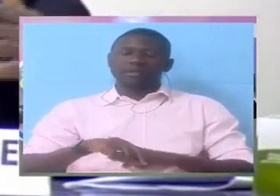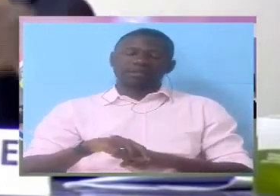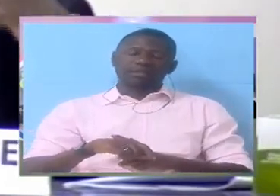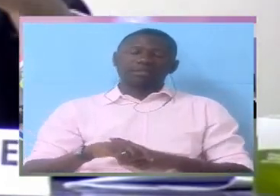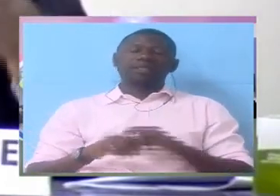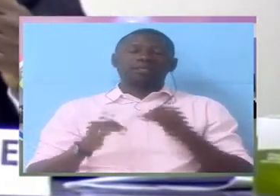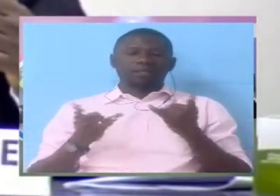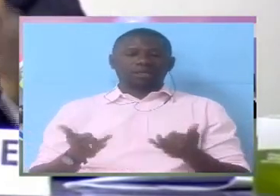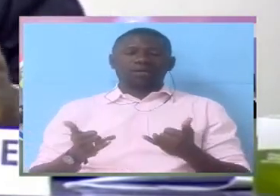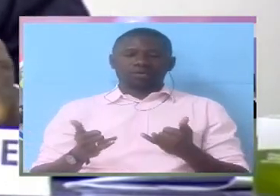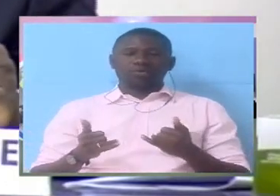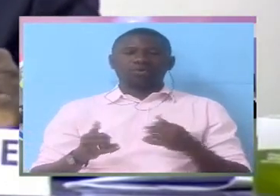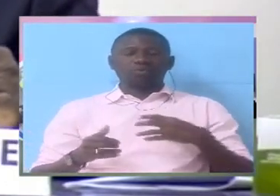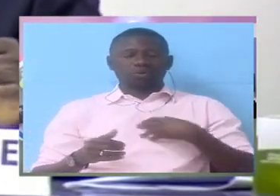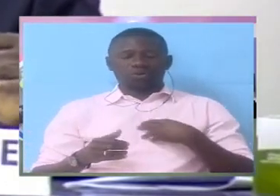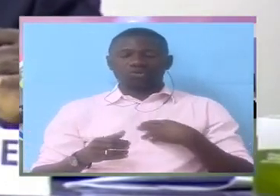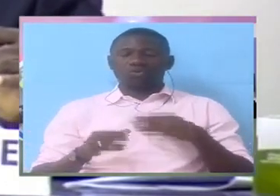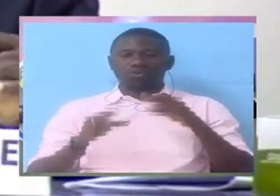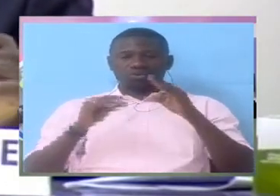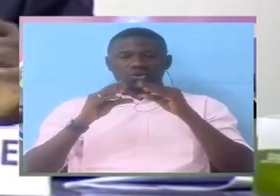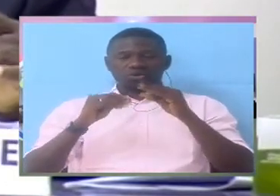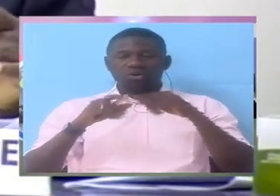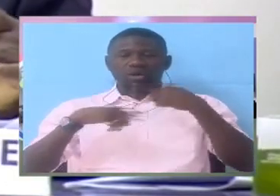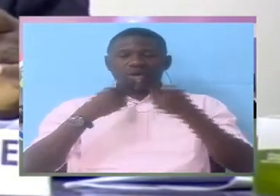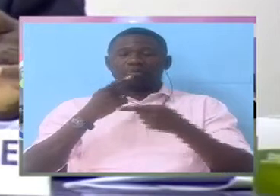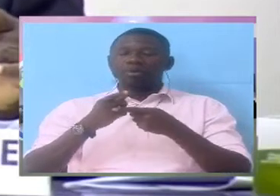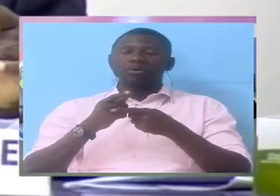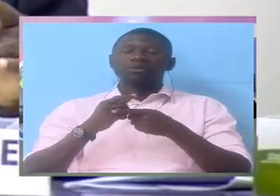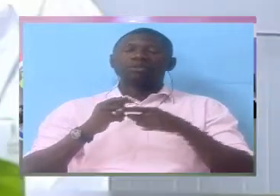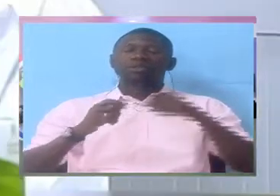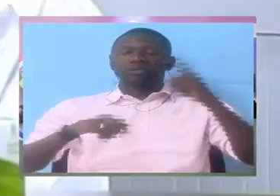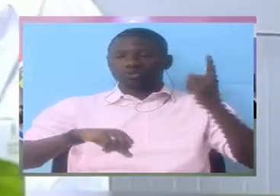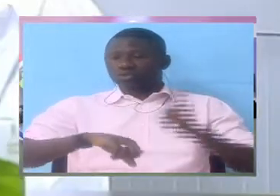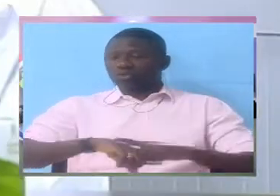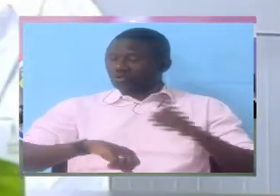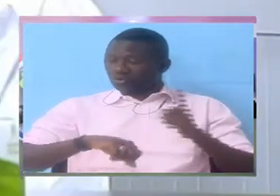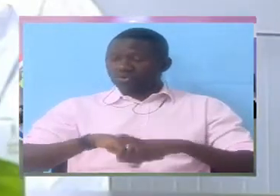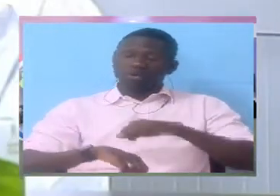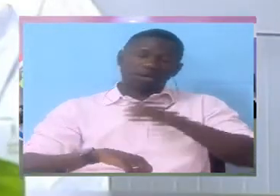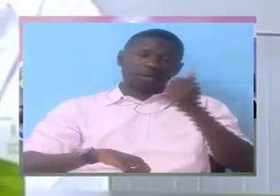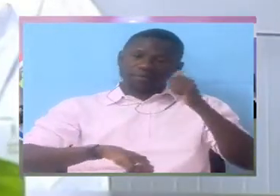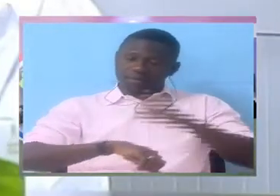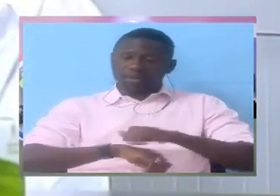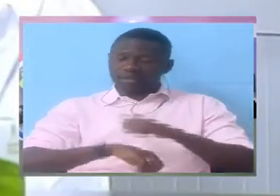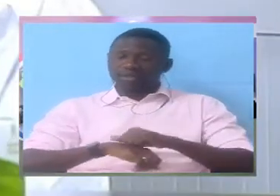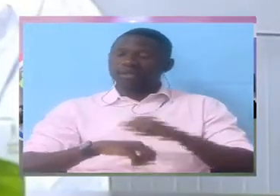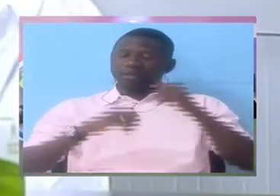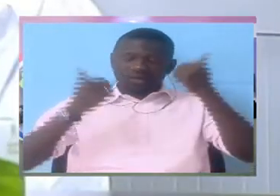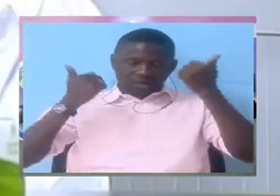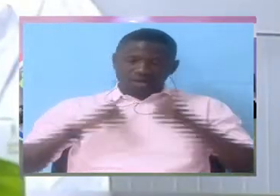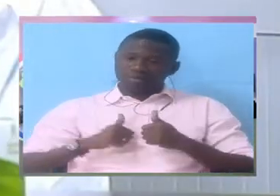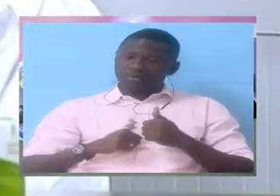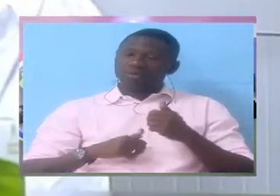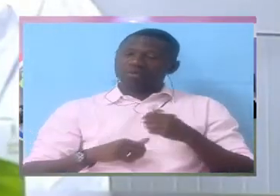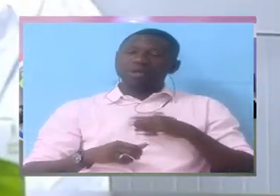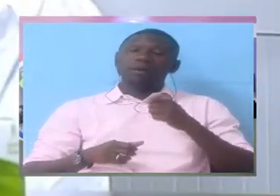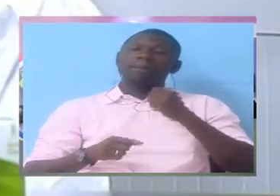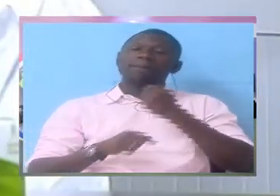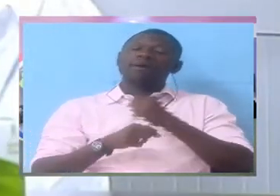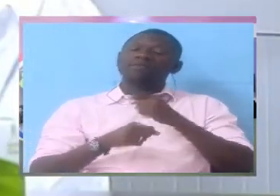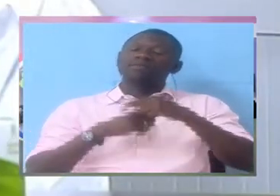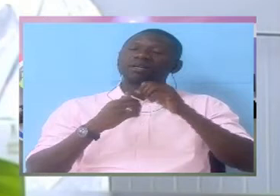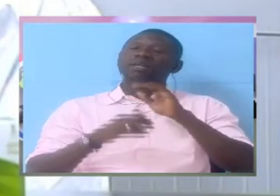beatings first and the tortures, which necessitated the reorganization. Ngadiamu butero ni tajire yala menu kakenu nje, mena rena sababu